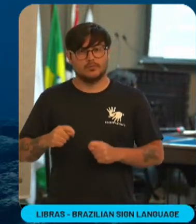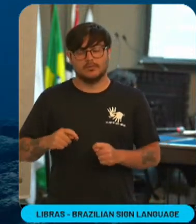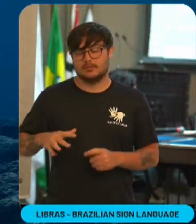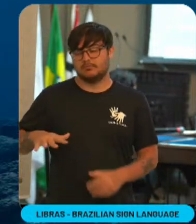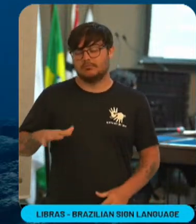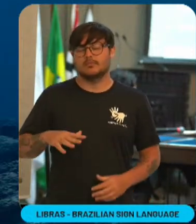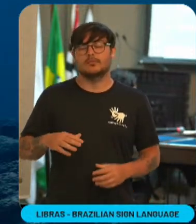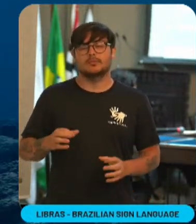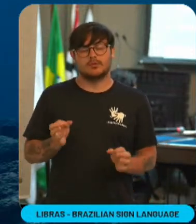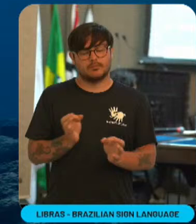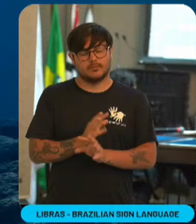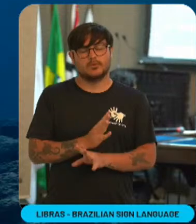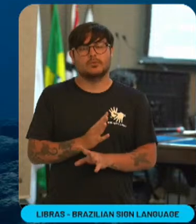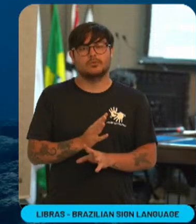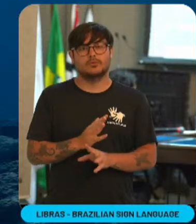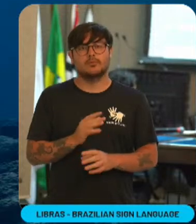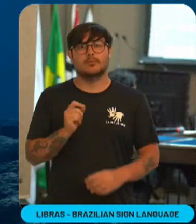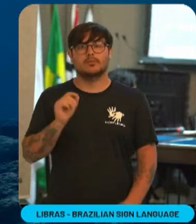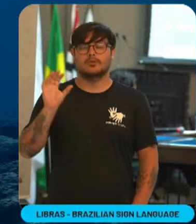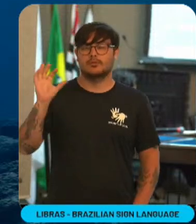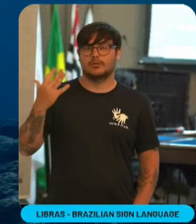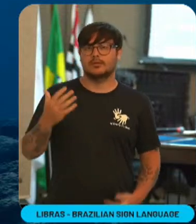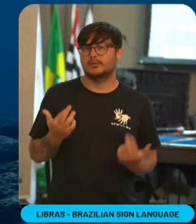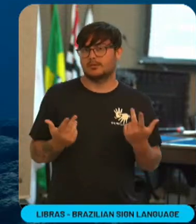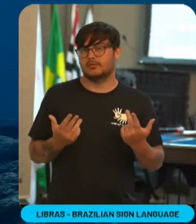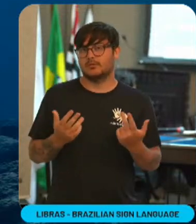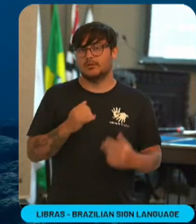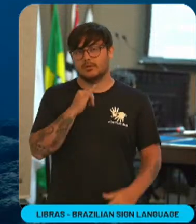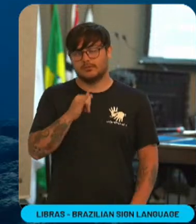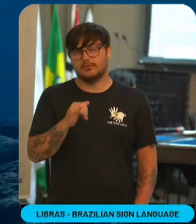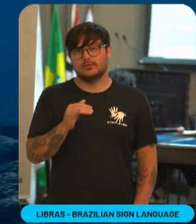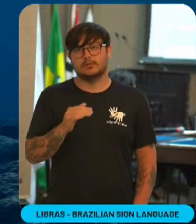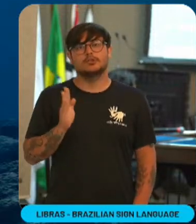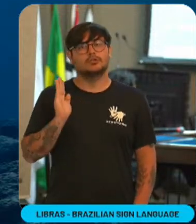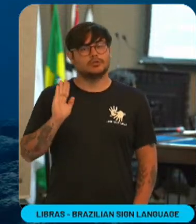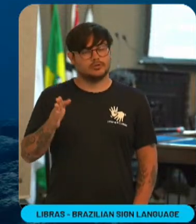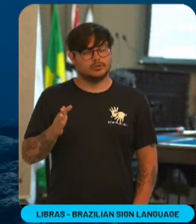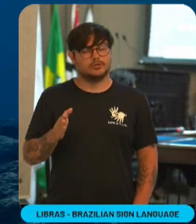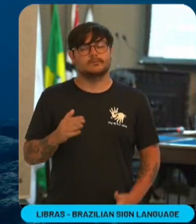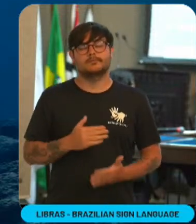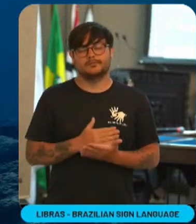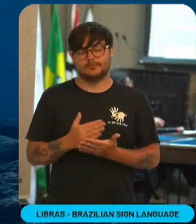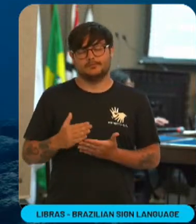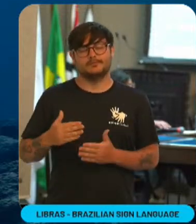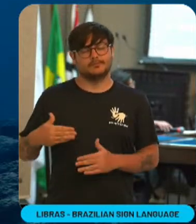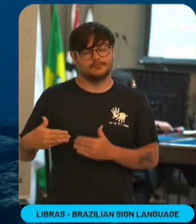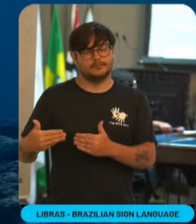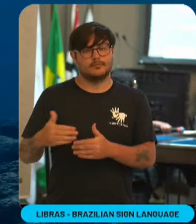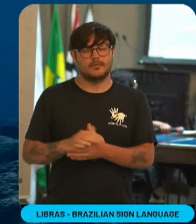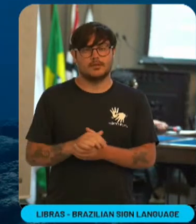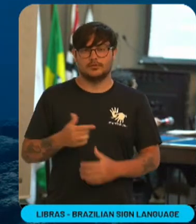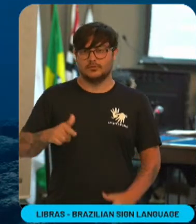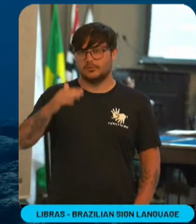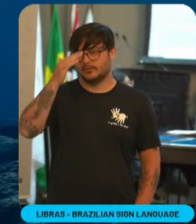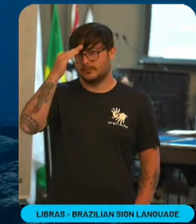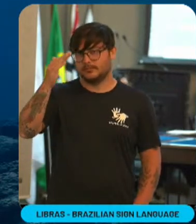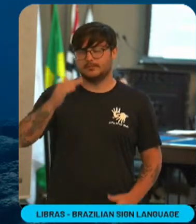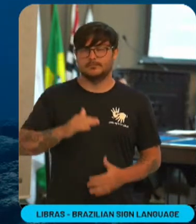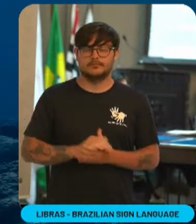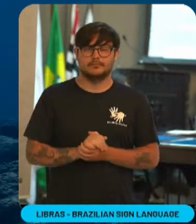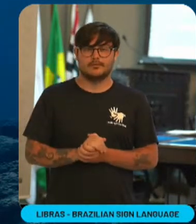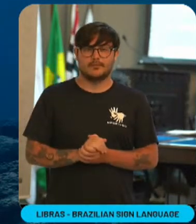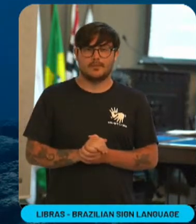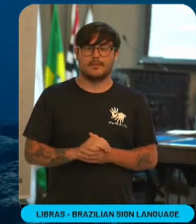of economy be more prepared for some things that, like I said, are already going